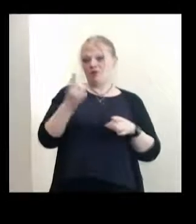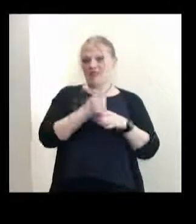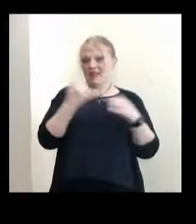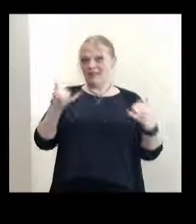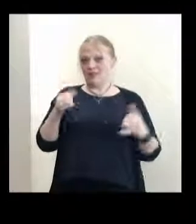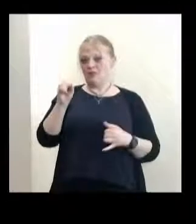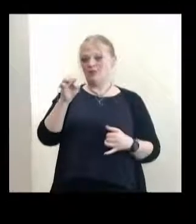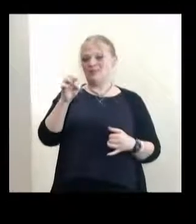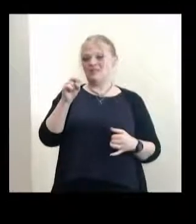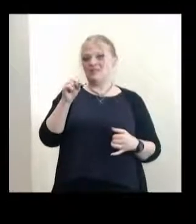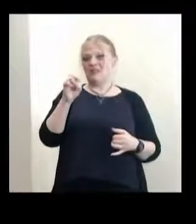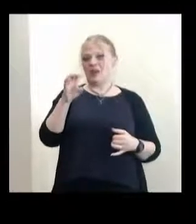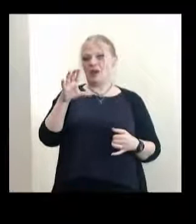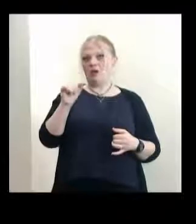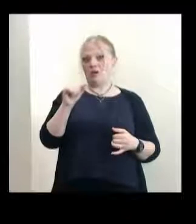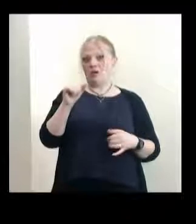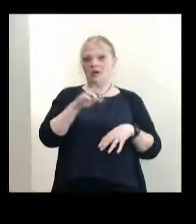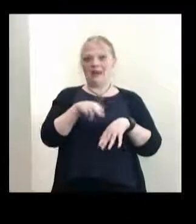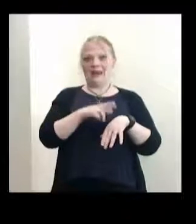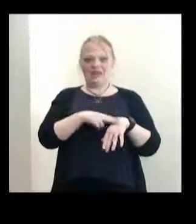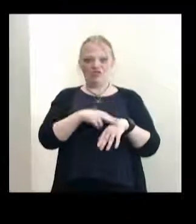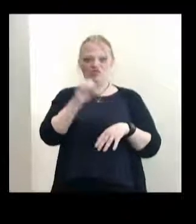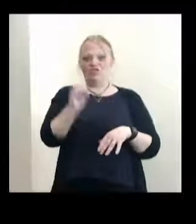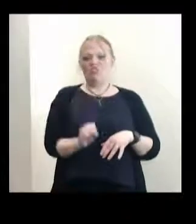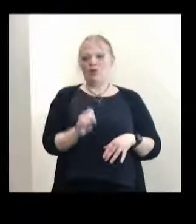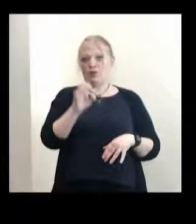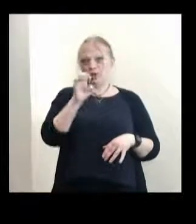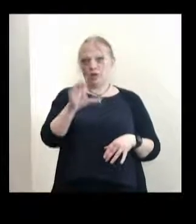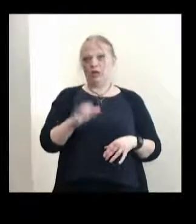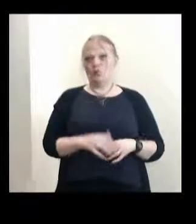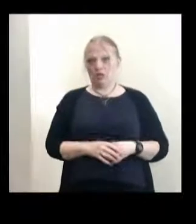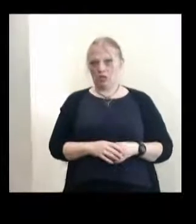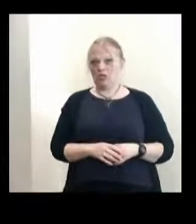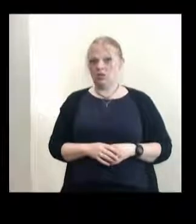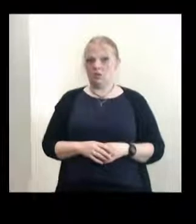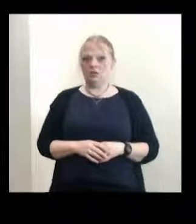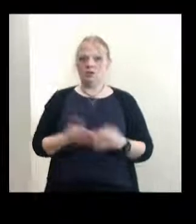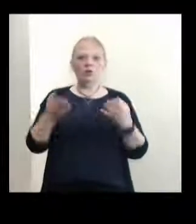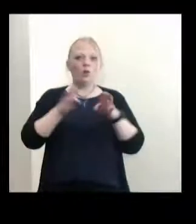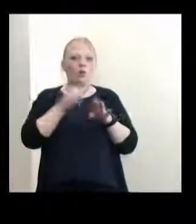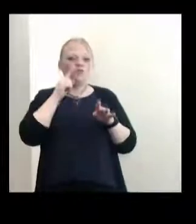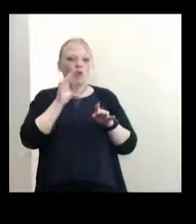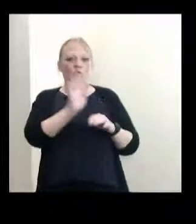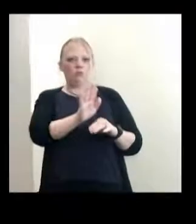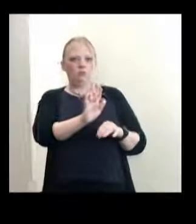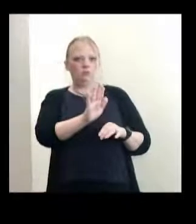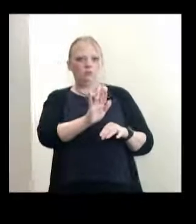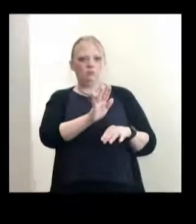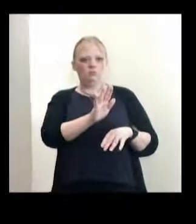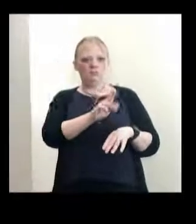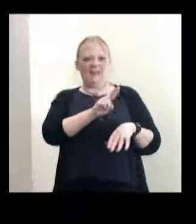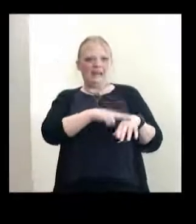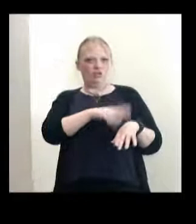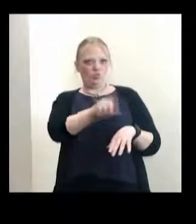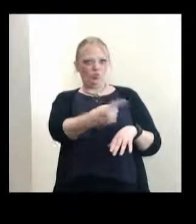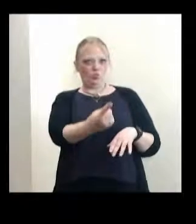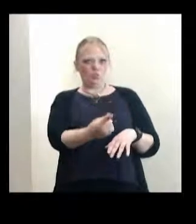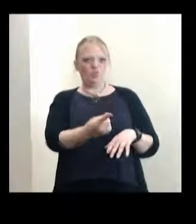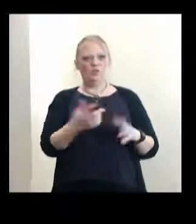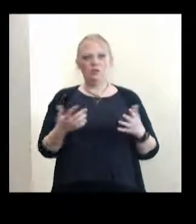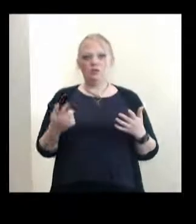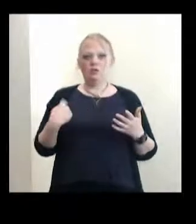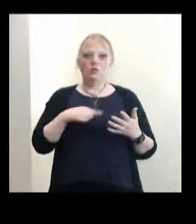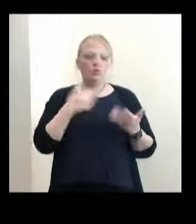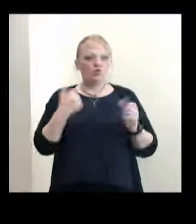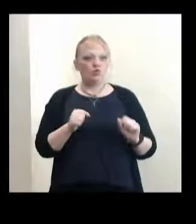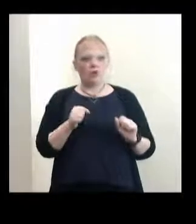Seneca Nation in southern Erie County, a closed clinic for the Seneca Nation. We're trying to increase those numbers in the south, deep